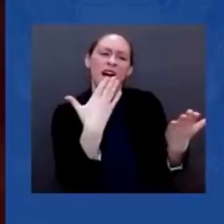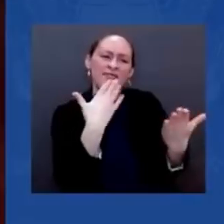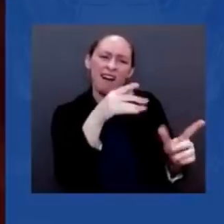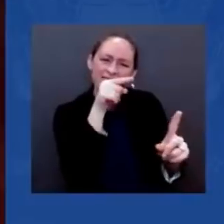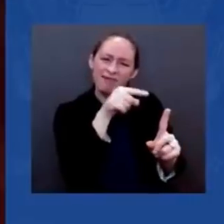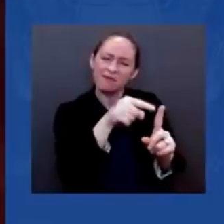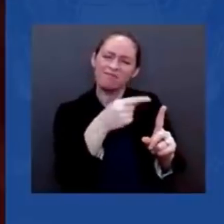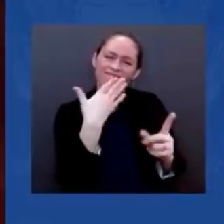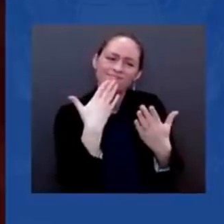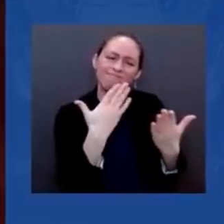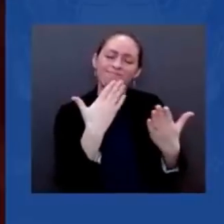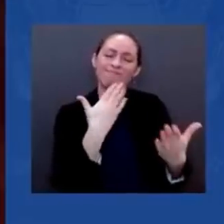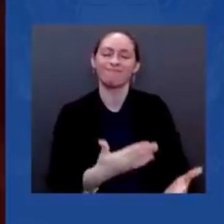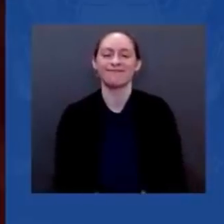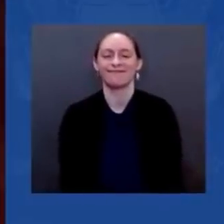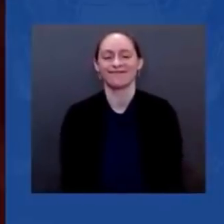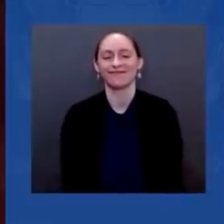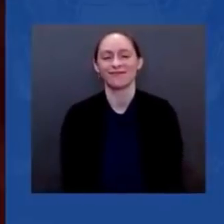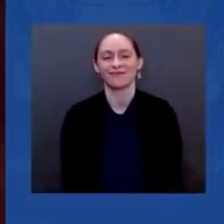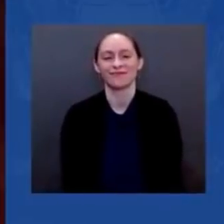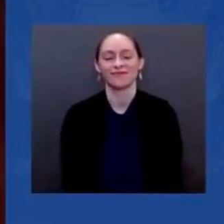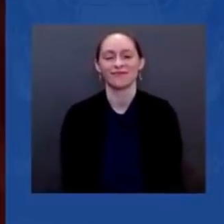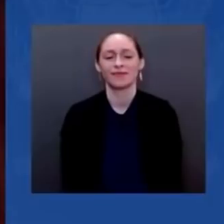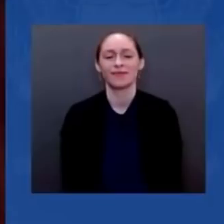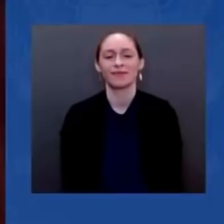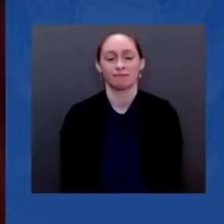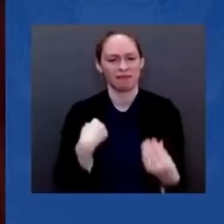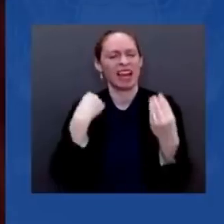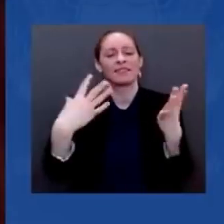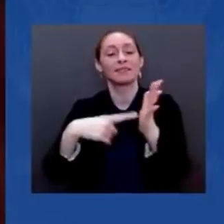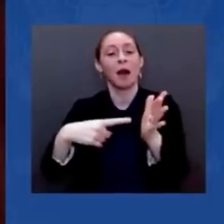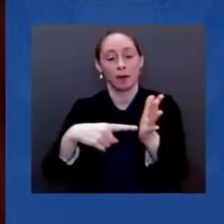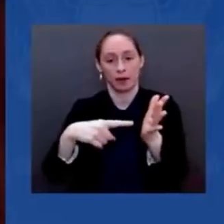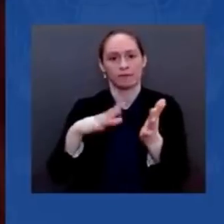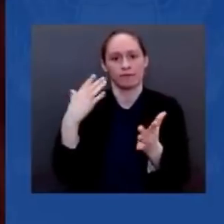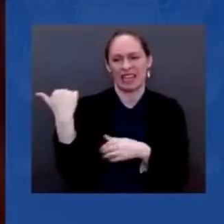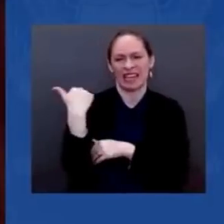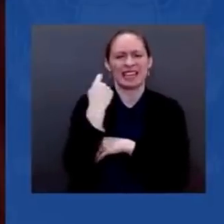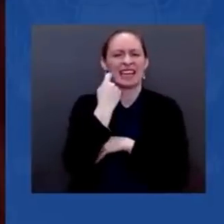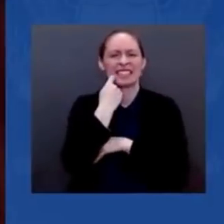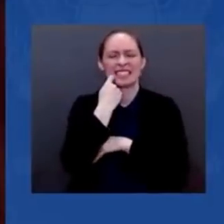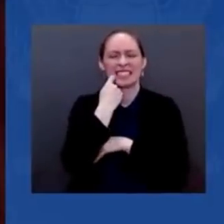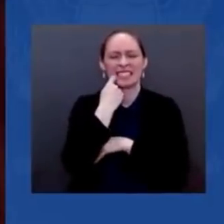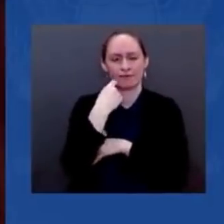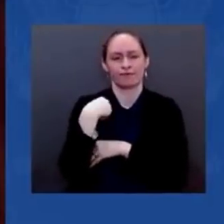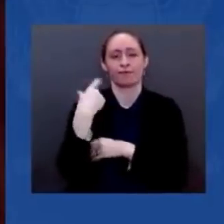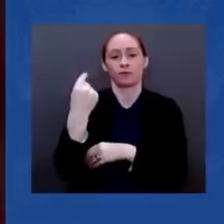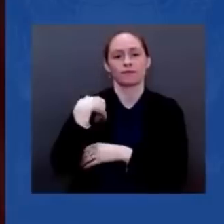We received them last week. Still, we have a limited supply, but the responsiveness is very much